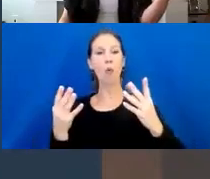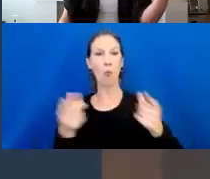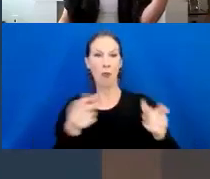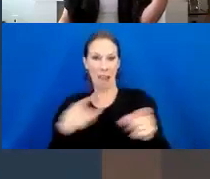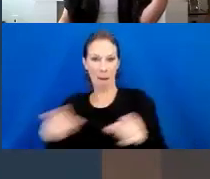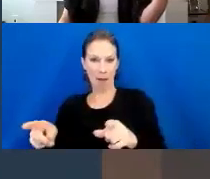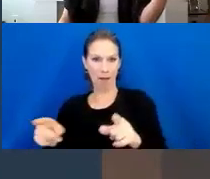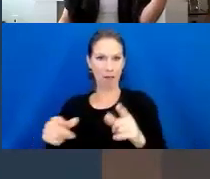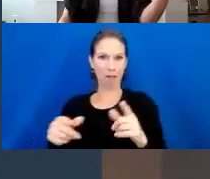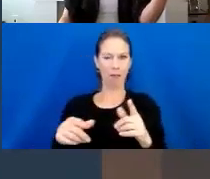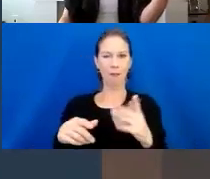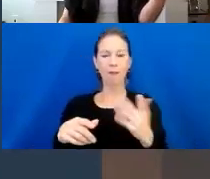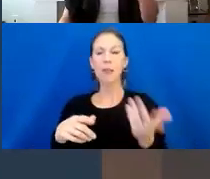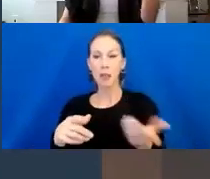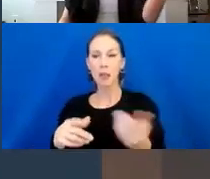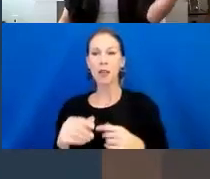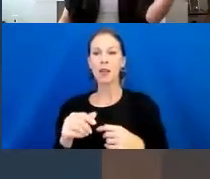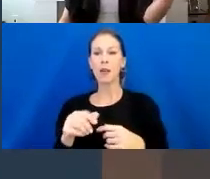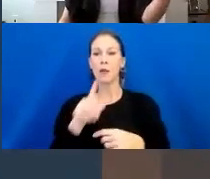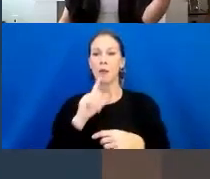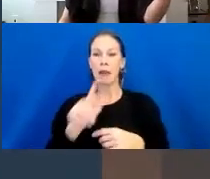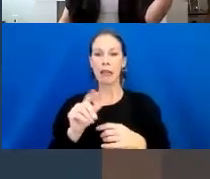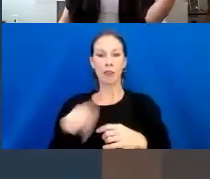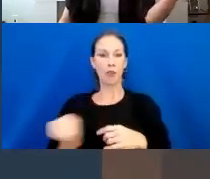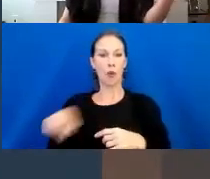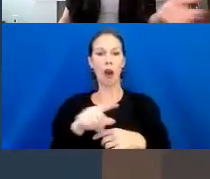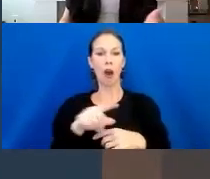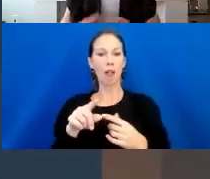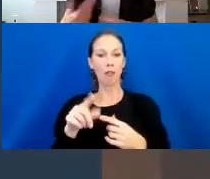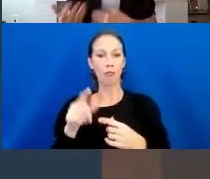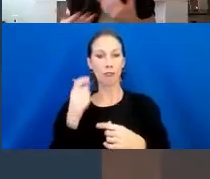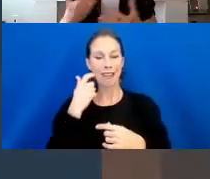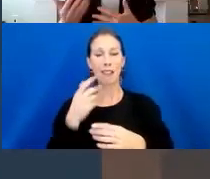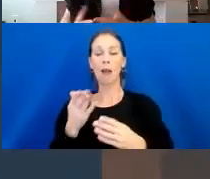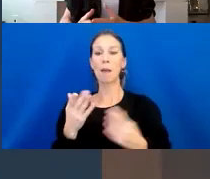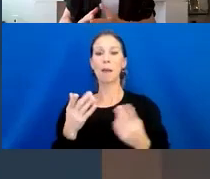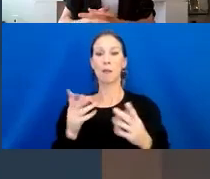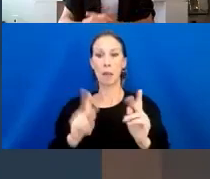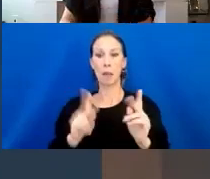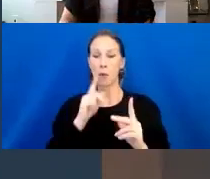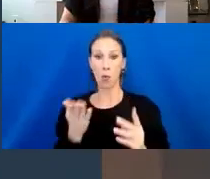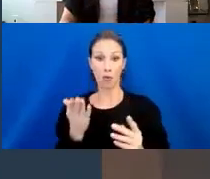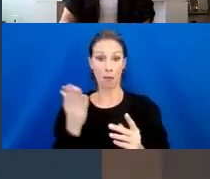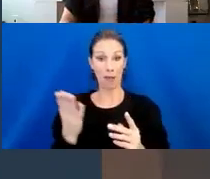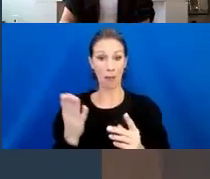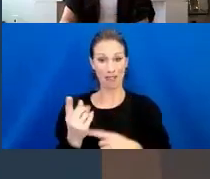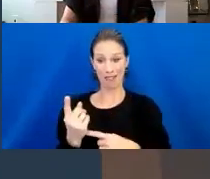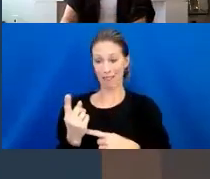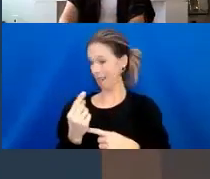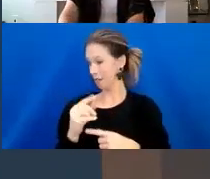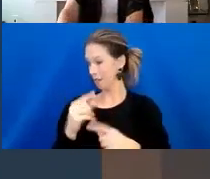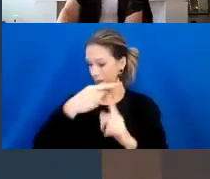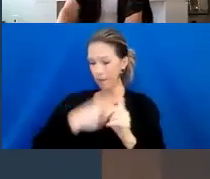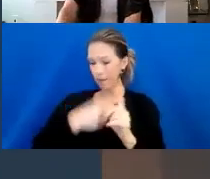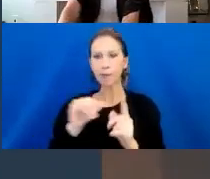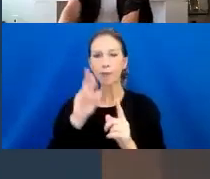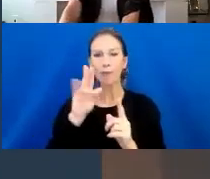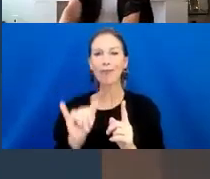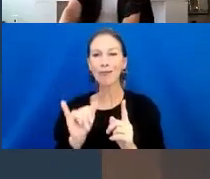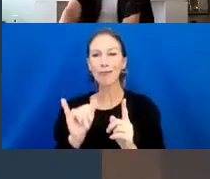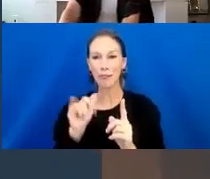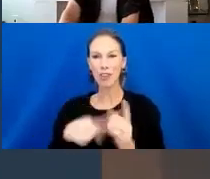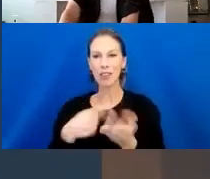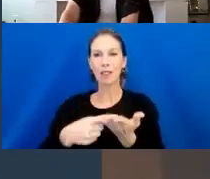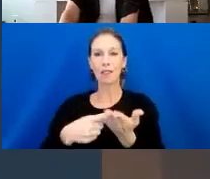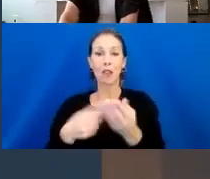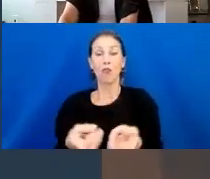to put it in computer terms, because you all submitted last July, and to have that discussion. Roundtables are not